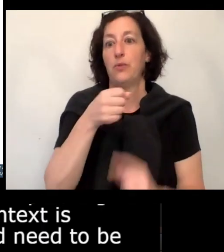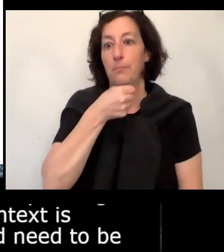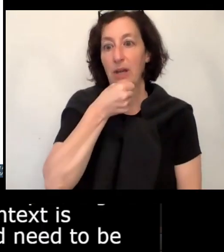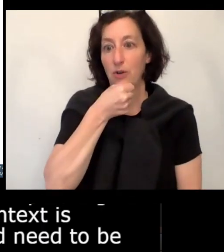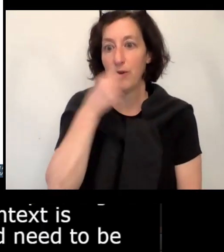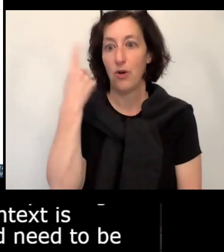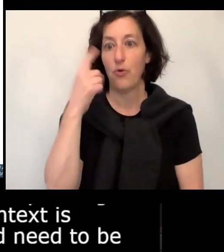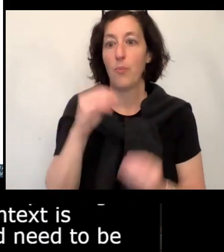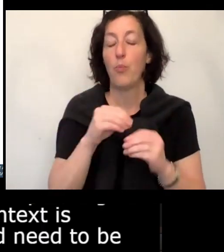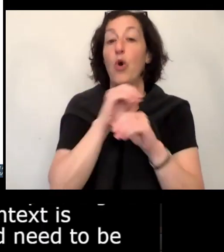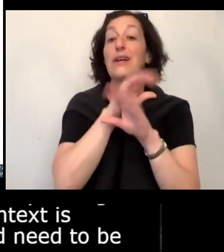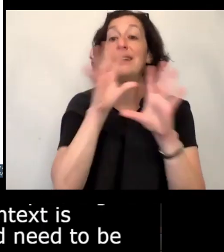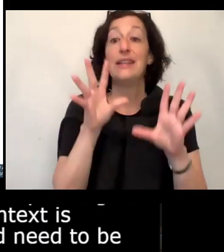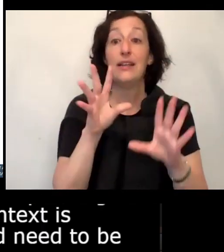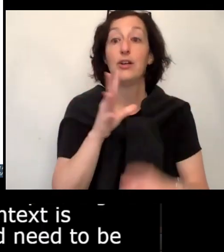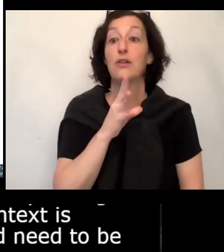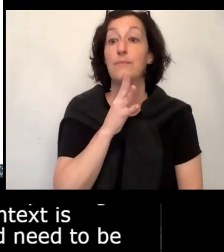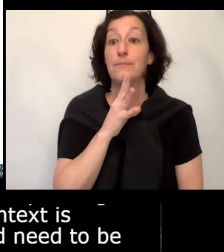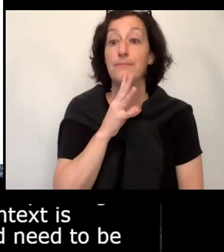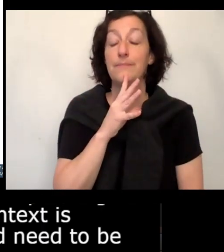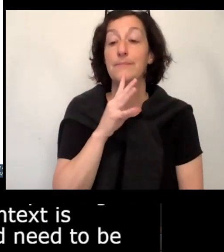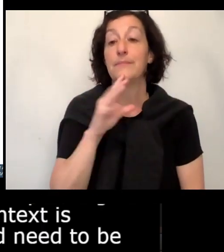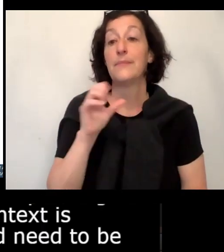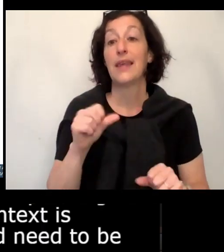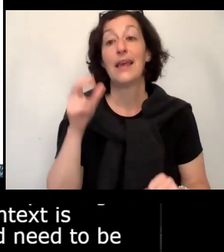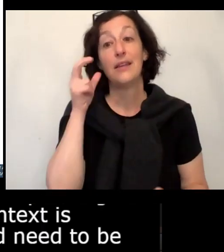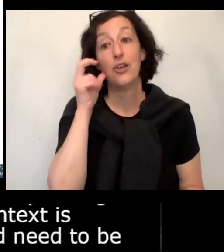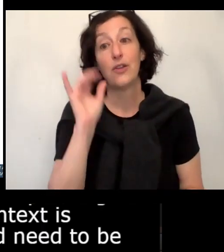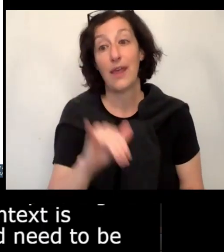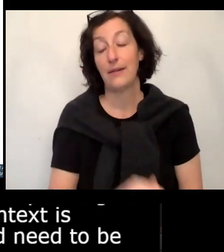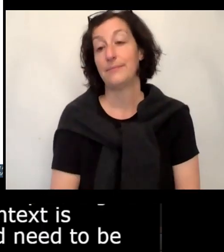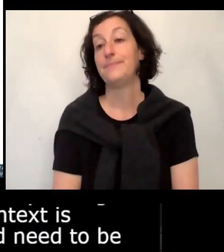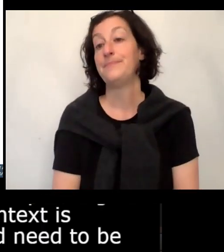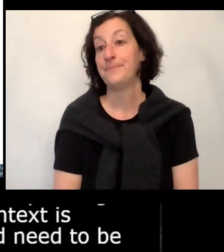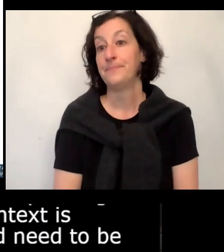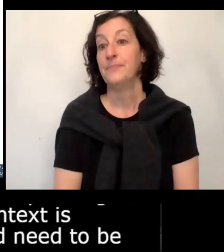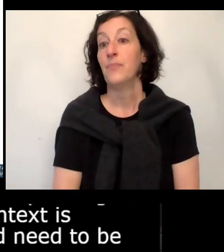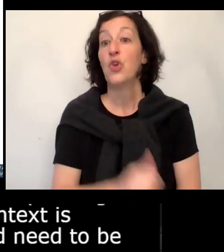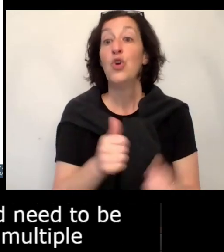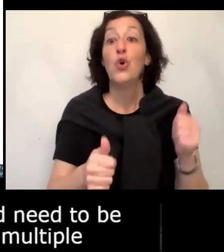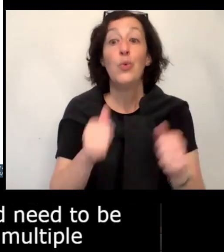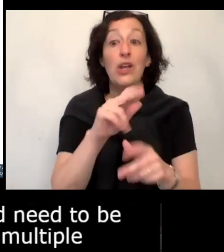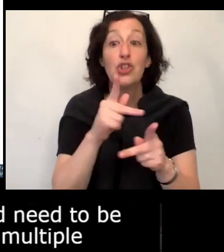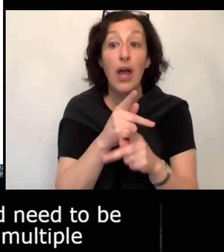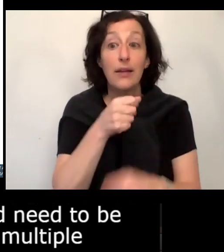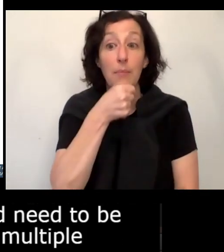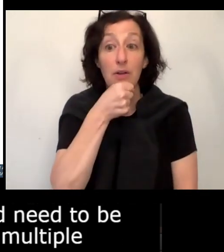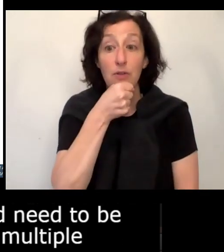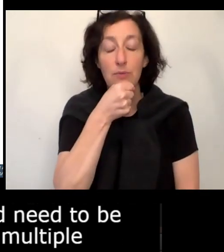or multiple microphones, and the type of microphone is important too.